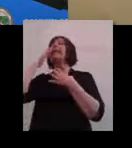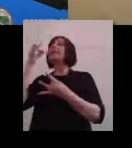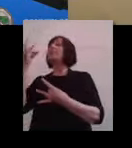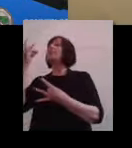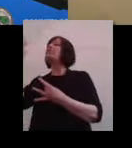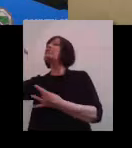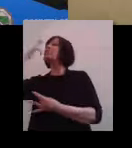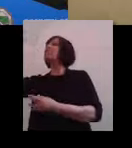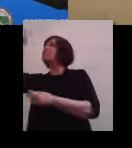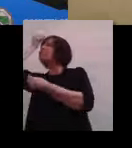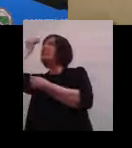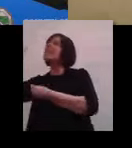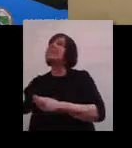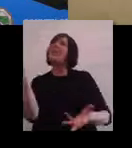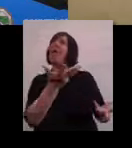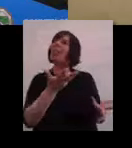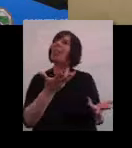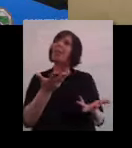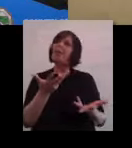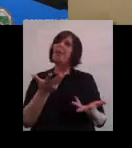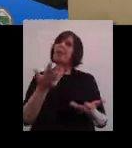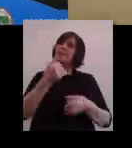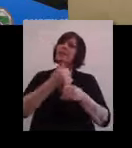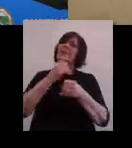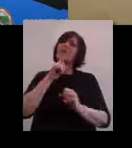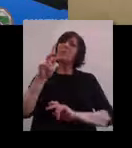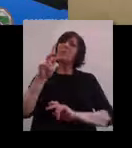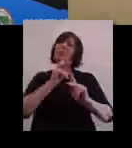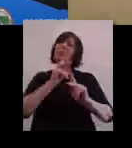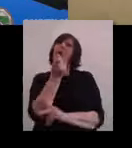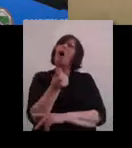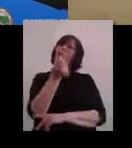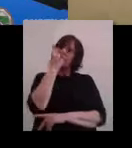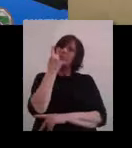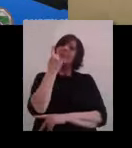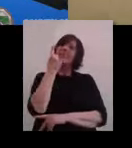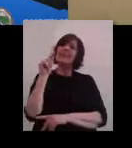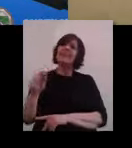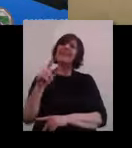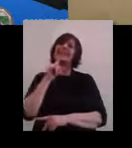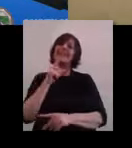reason than to make sure that people understood that this really is a life and death struggle?